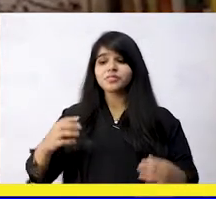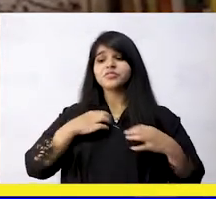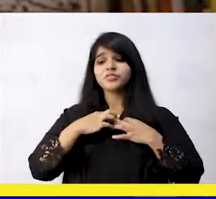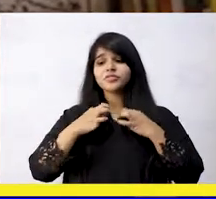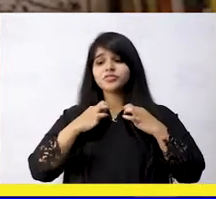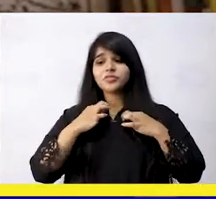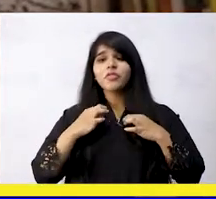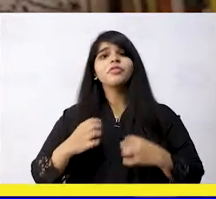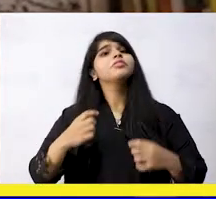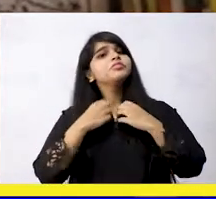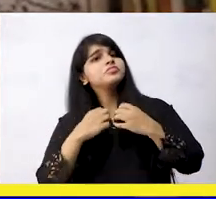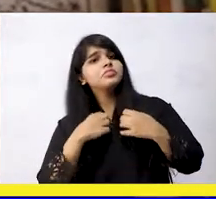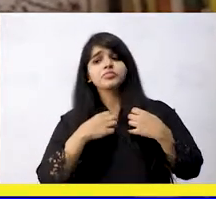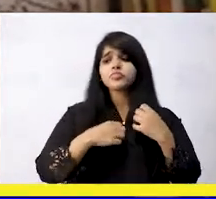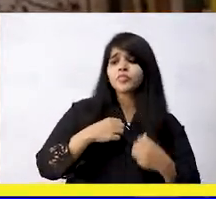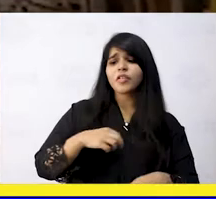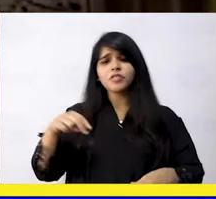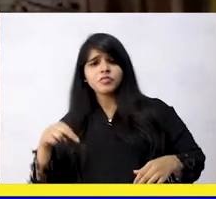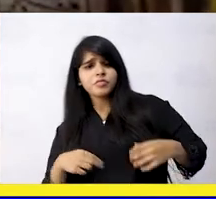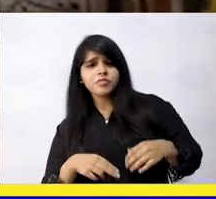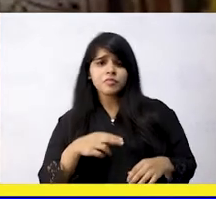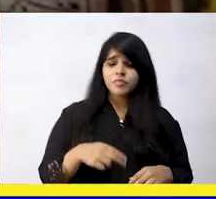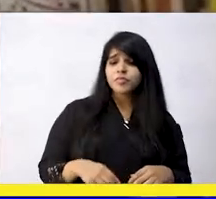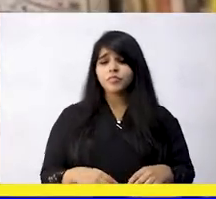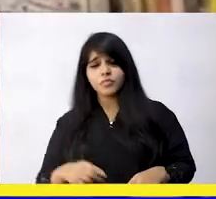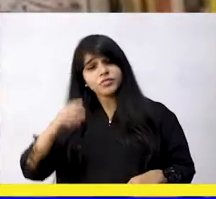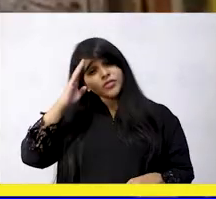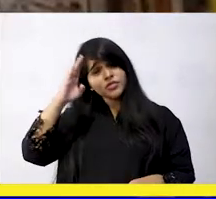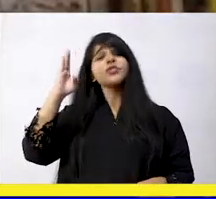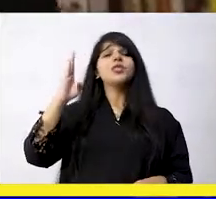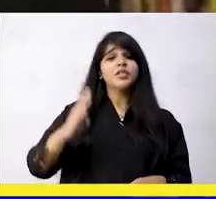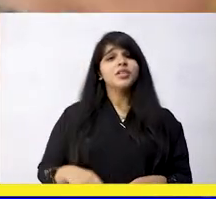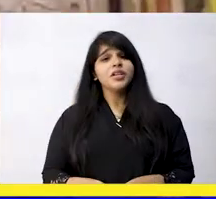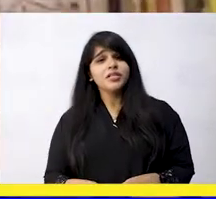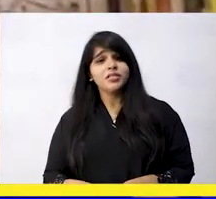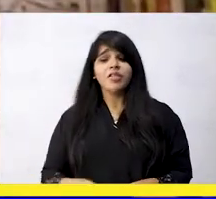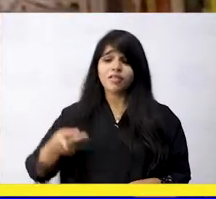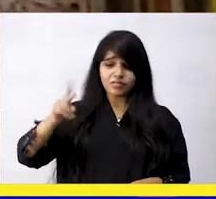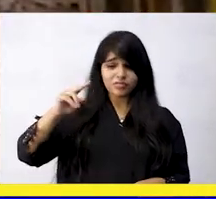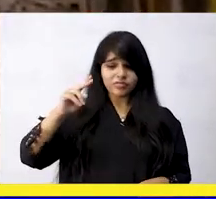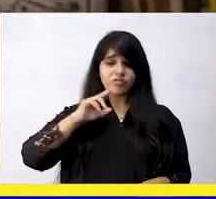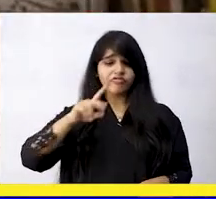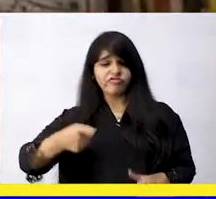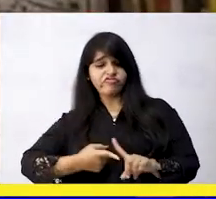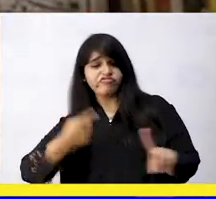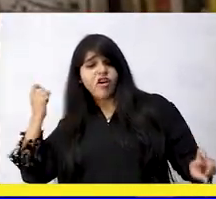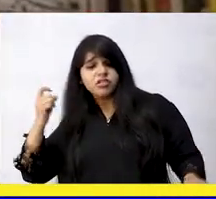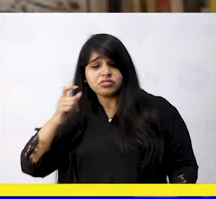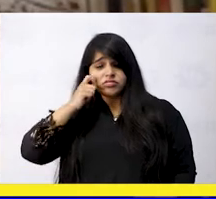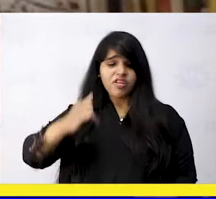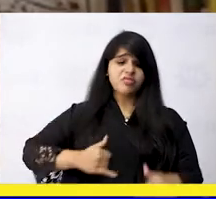go around, chuffing his collar, moving his head around, cocking his head, saying, "I'm